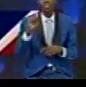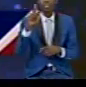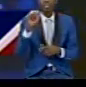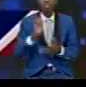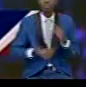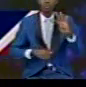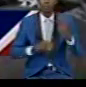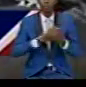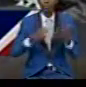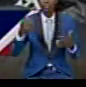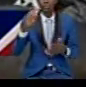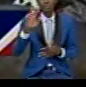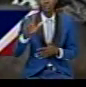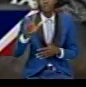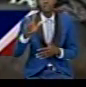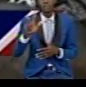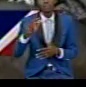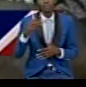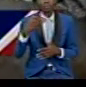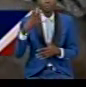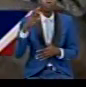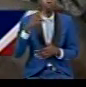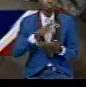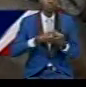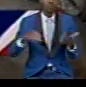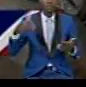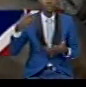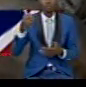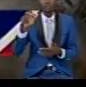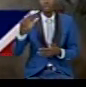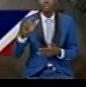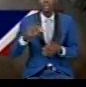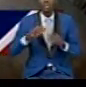know, I was through infirmity of the